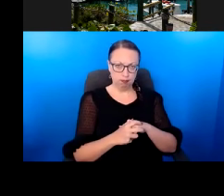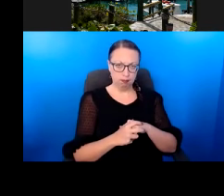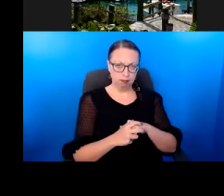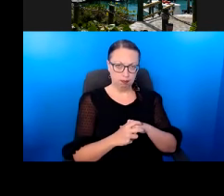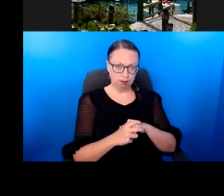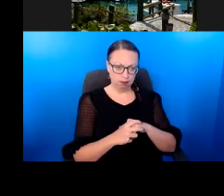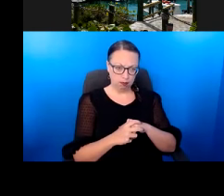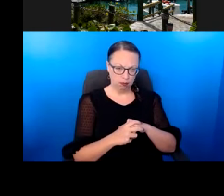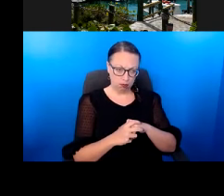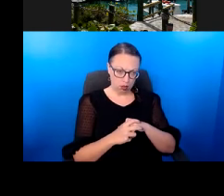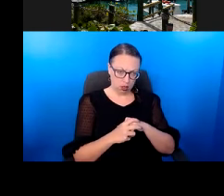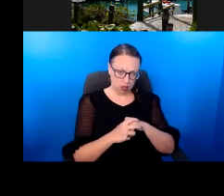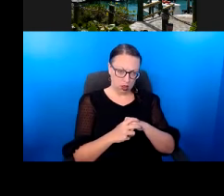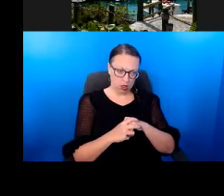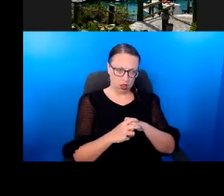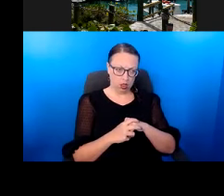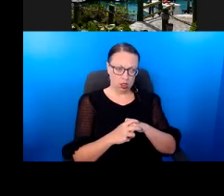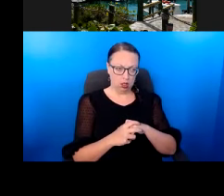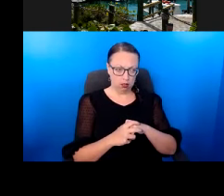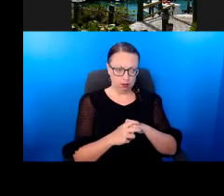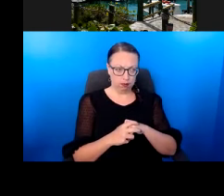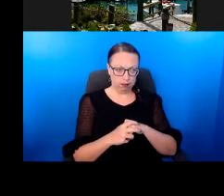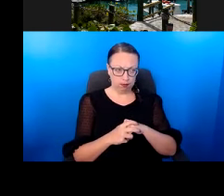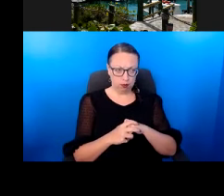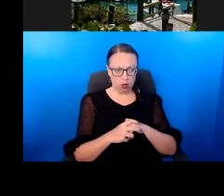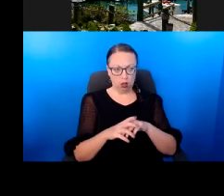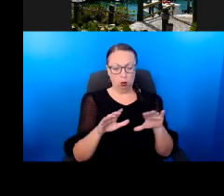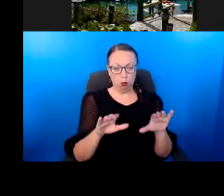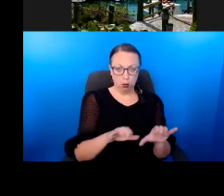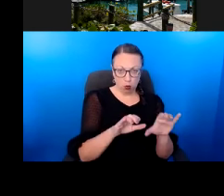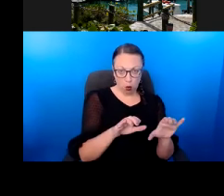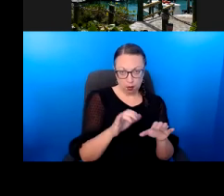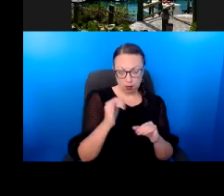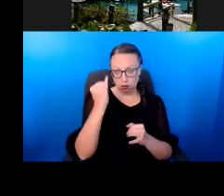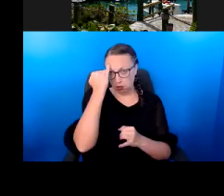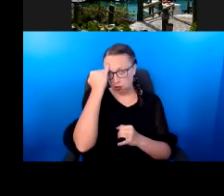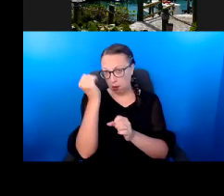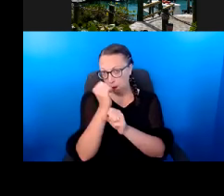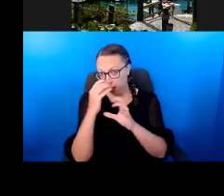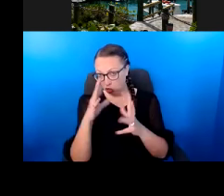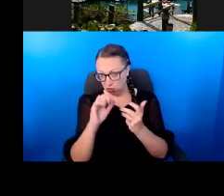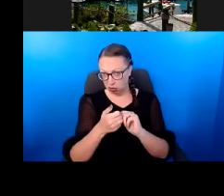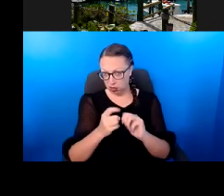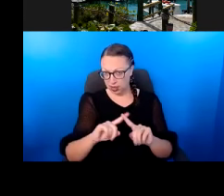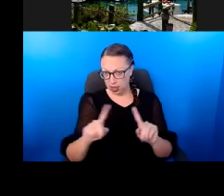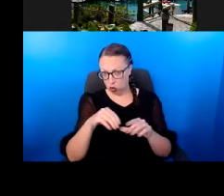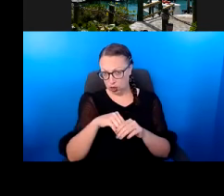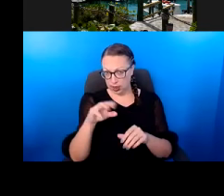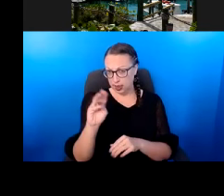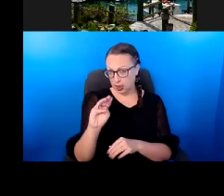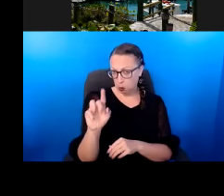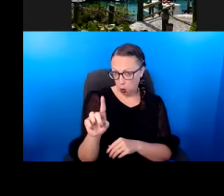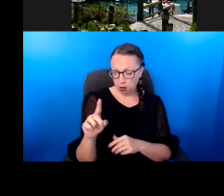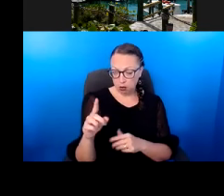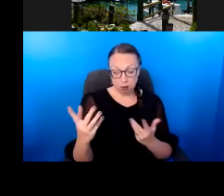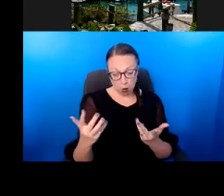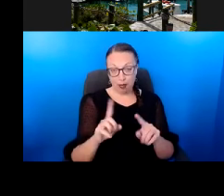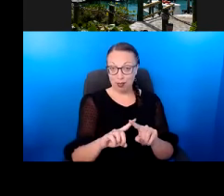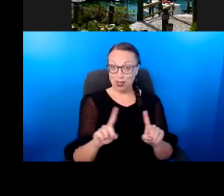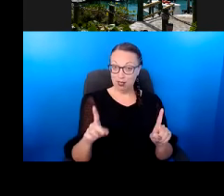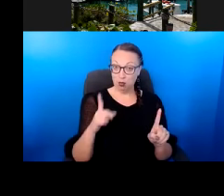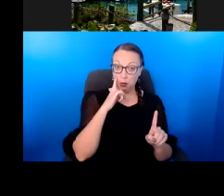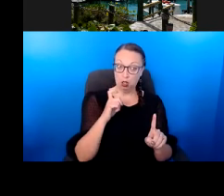Okay, so how do performing and imagining differ in M1? Well, they differ because when you act,